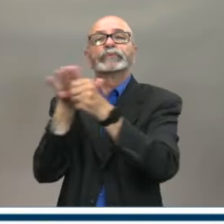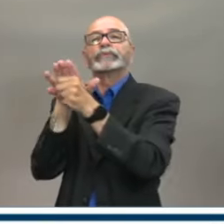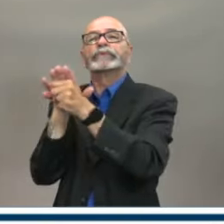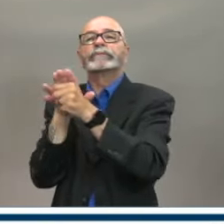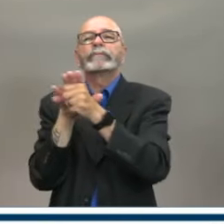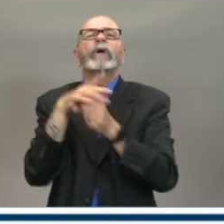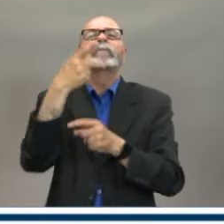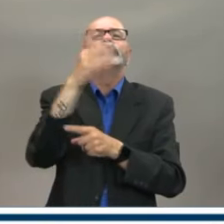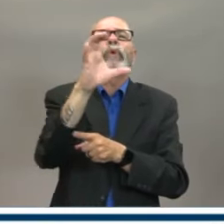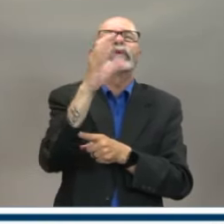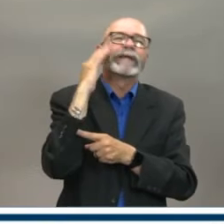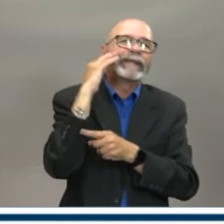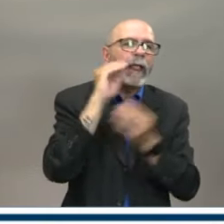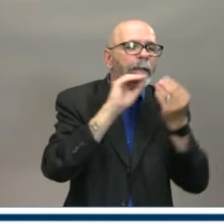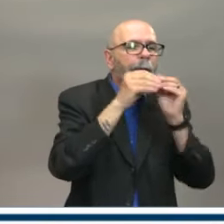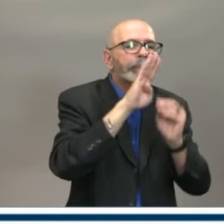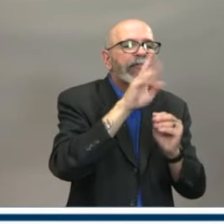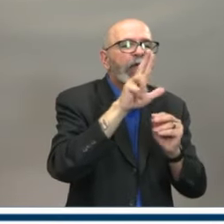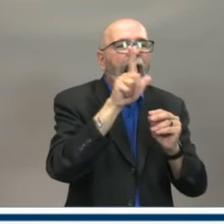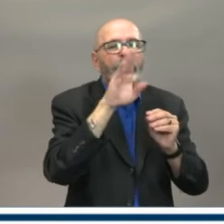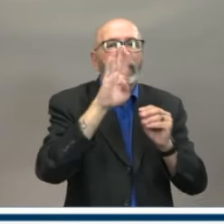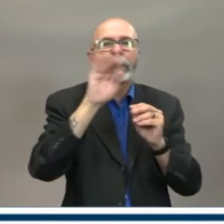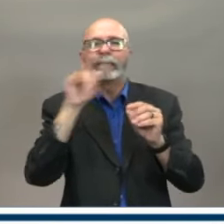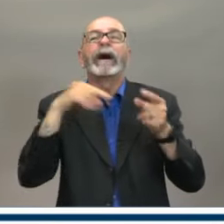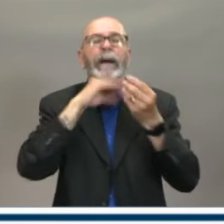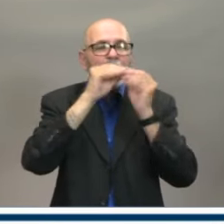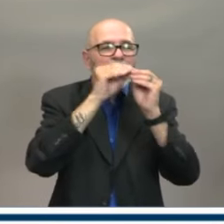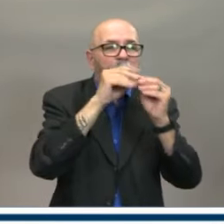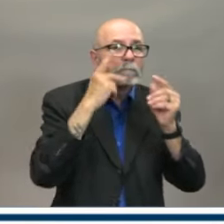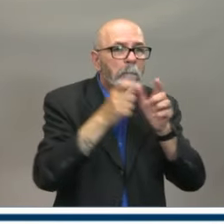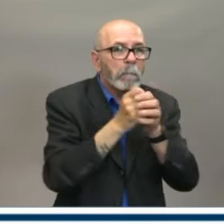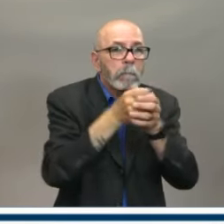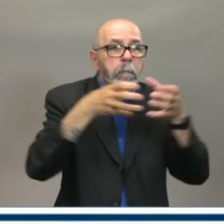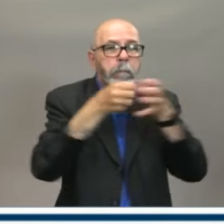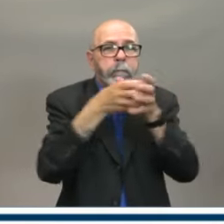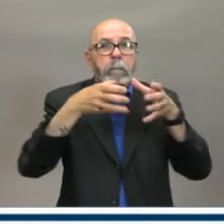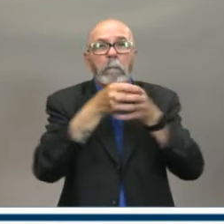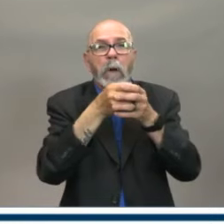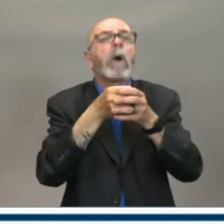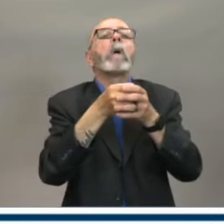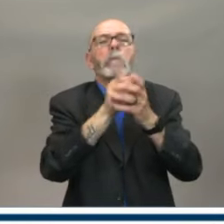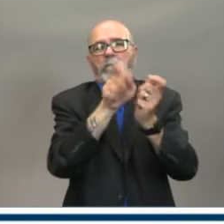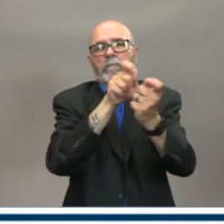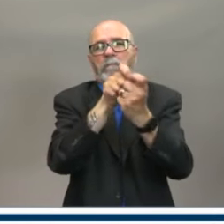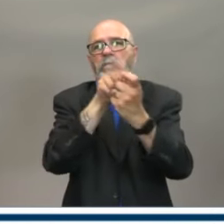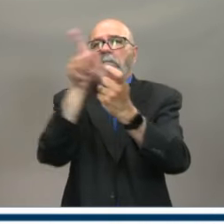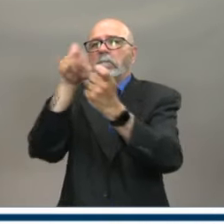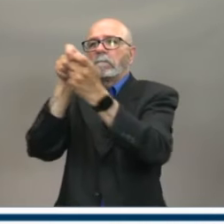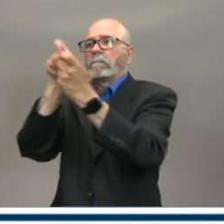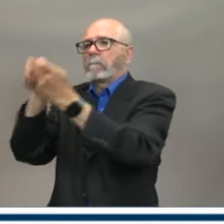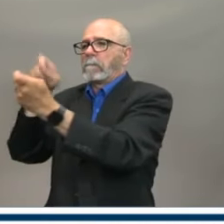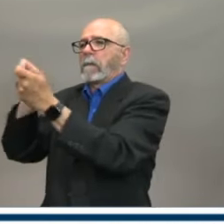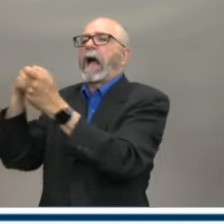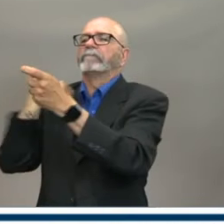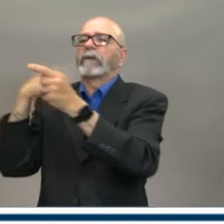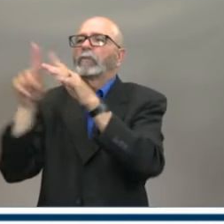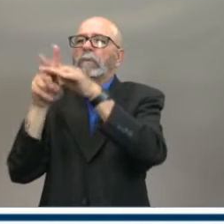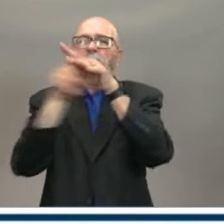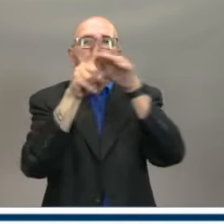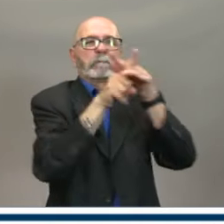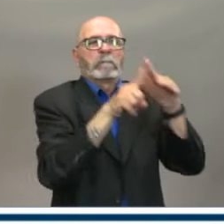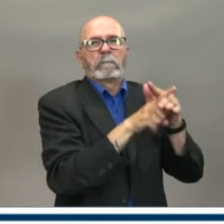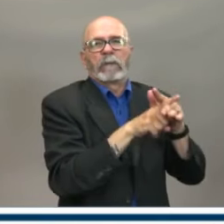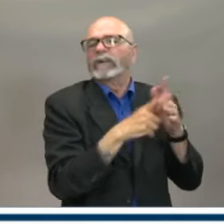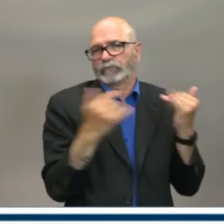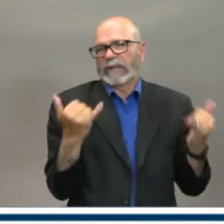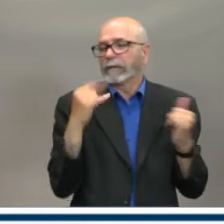that threshold, we said we're community clusters. We've now at a place where the number of cases in even within HRM is low enough that